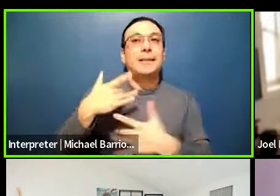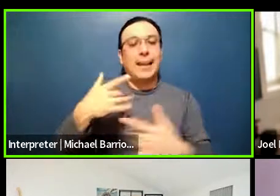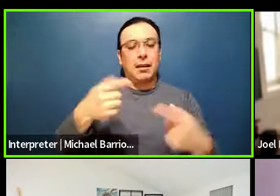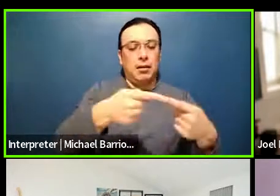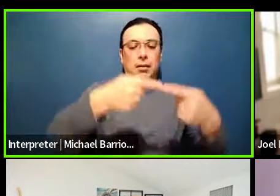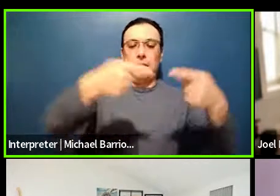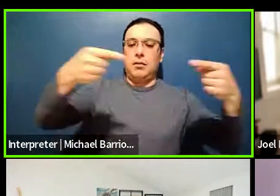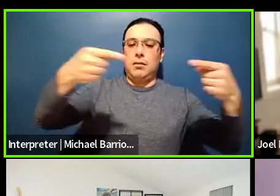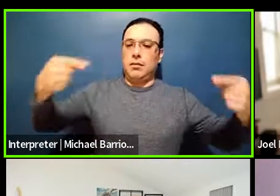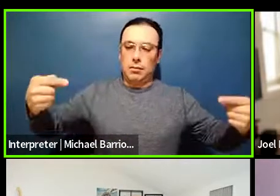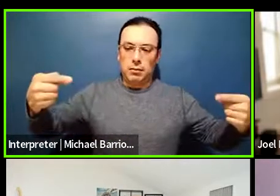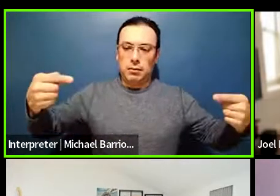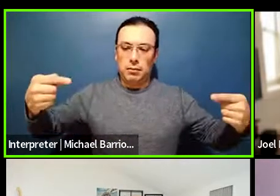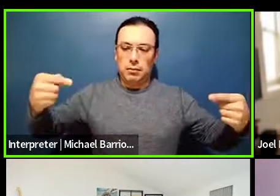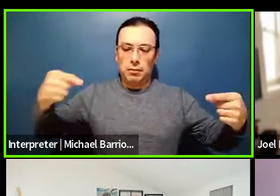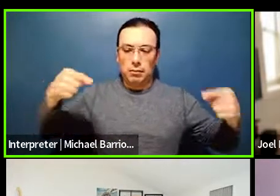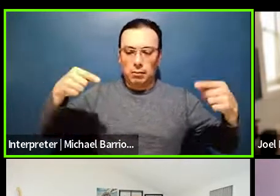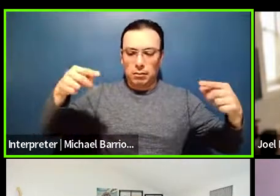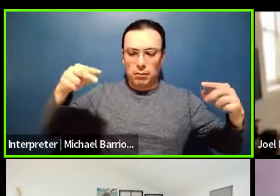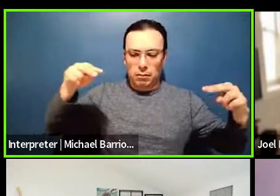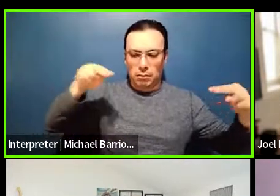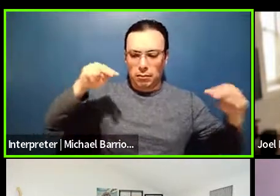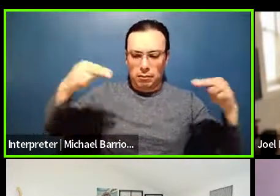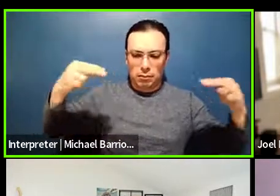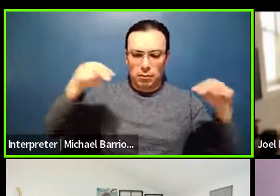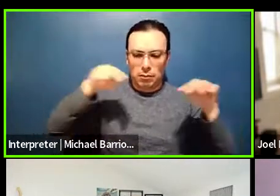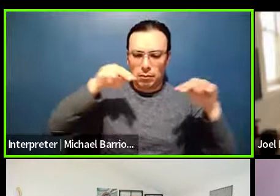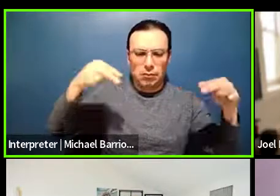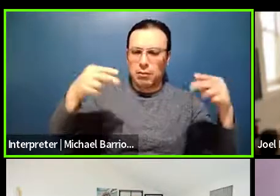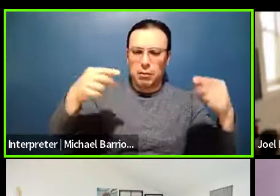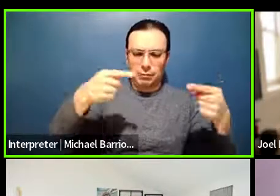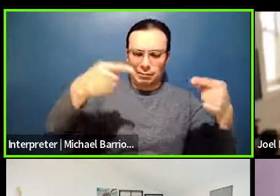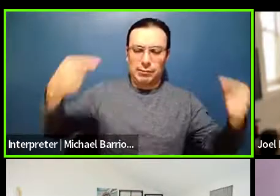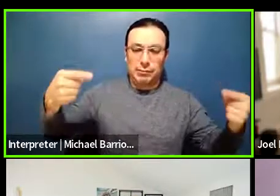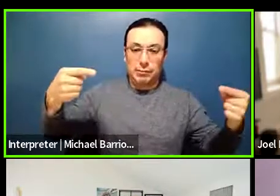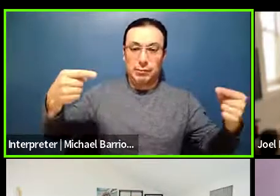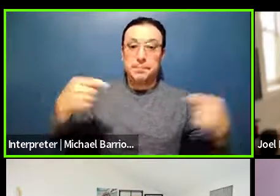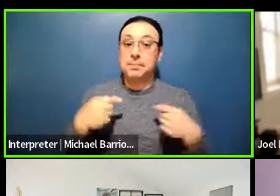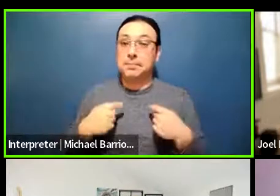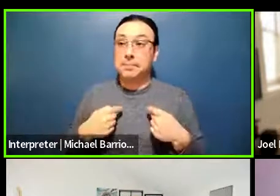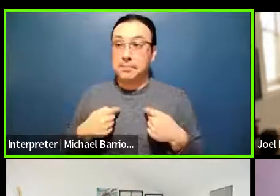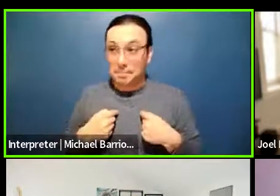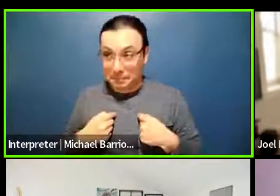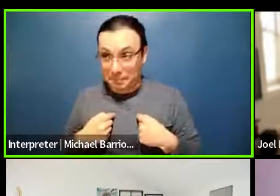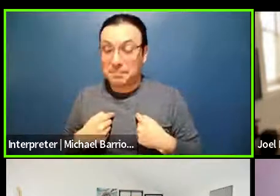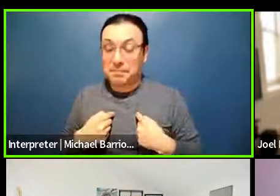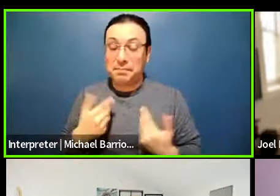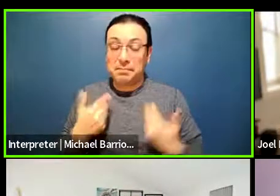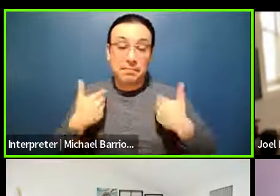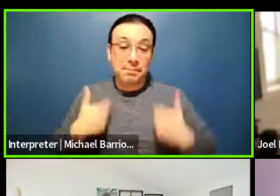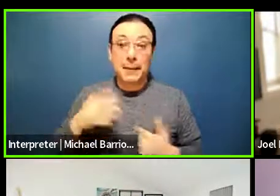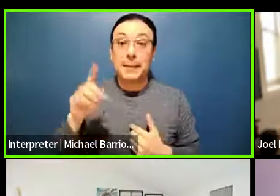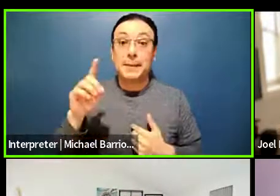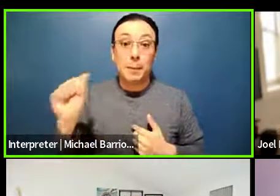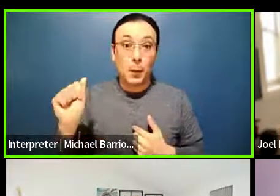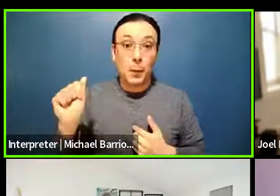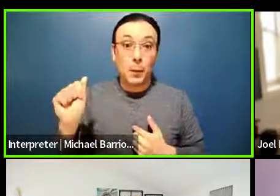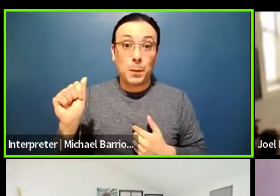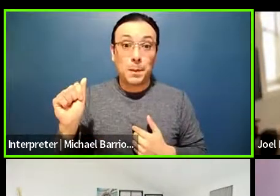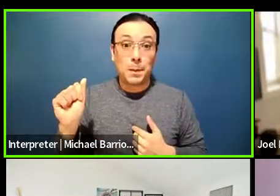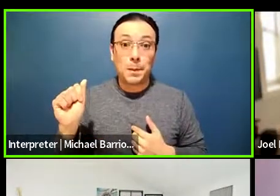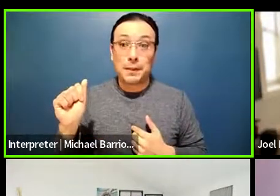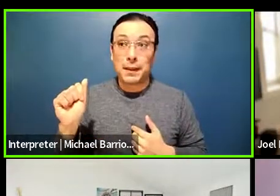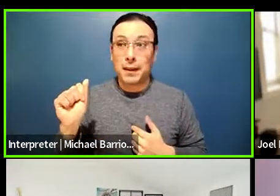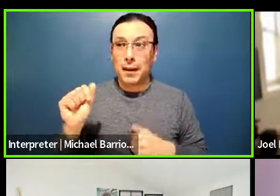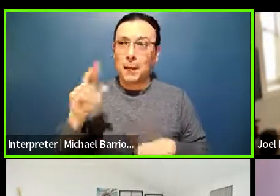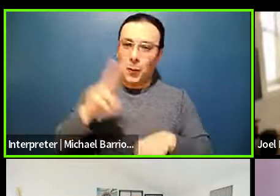And so I think the more, personally, because I am a disabled woman, I feel like I'm right,